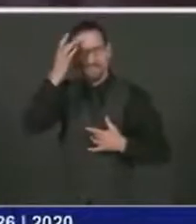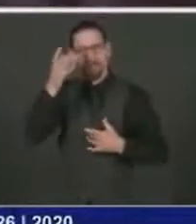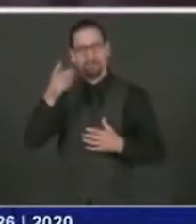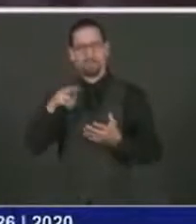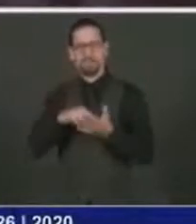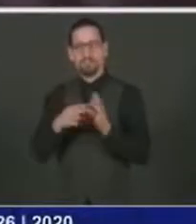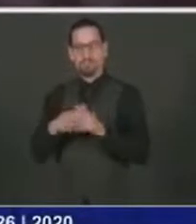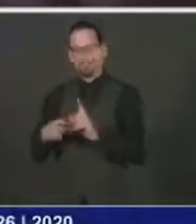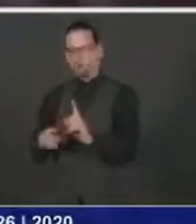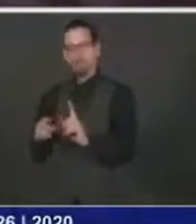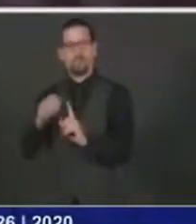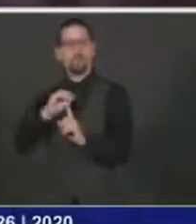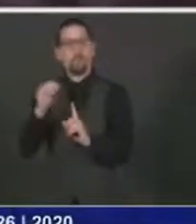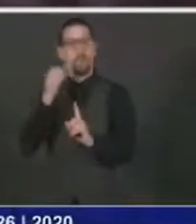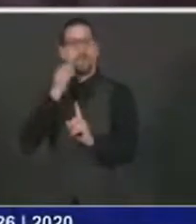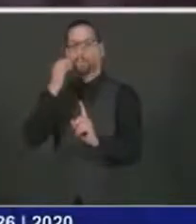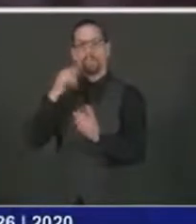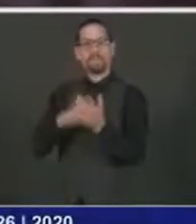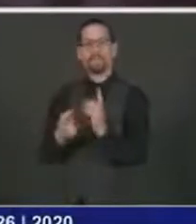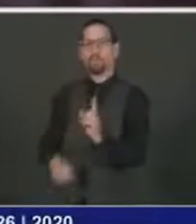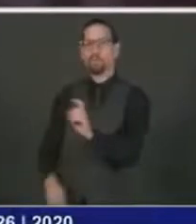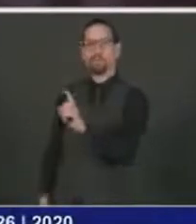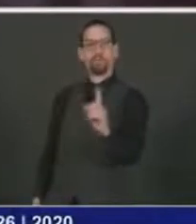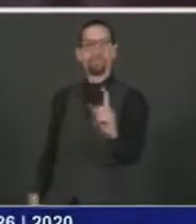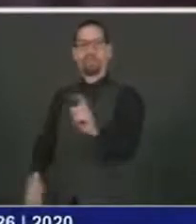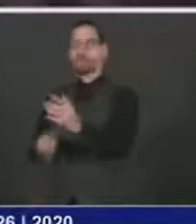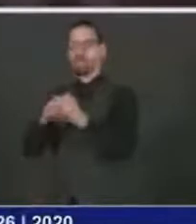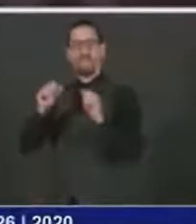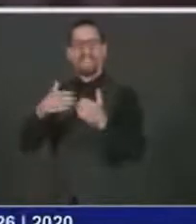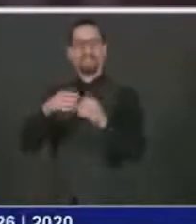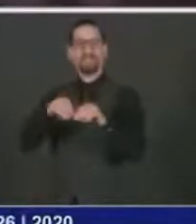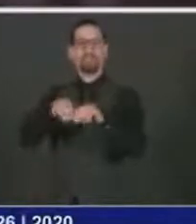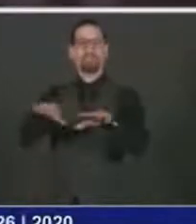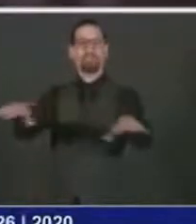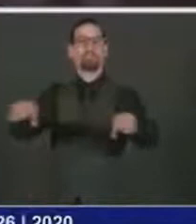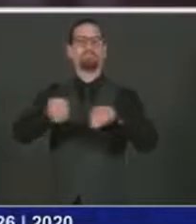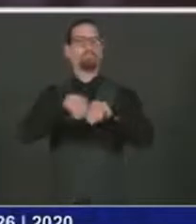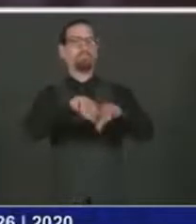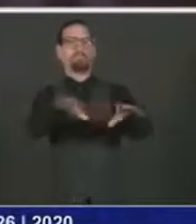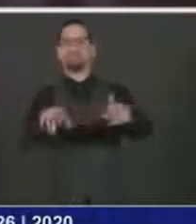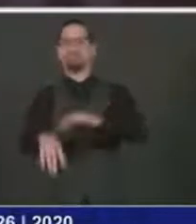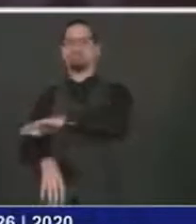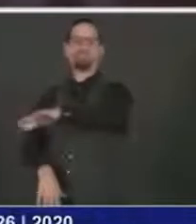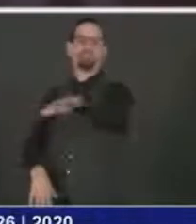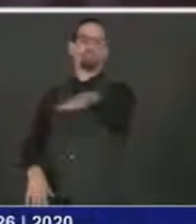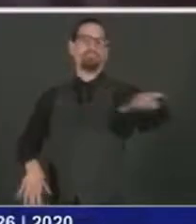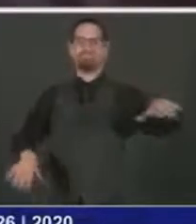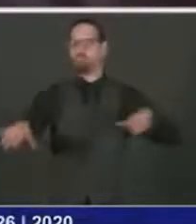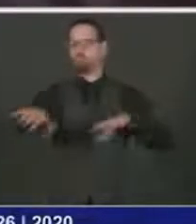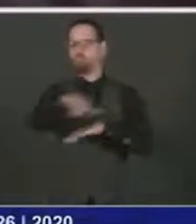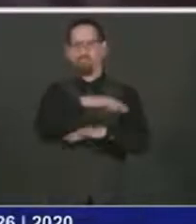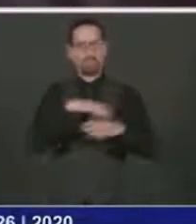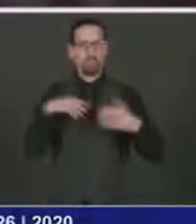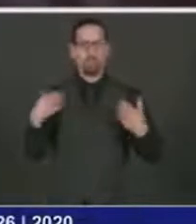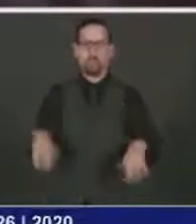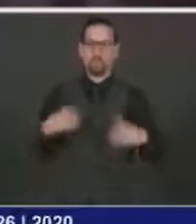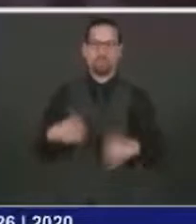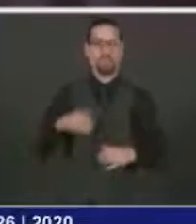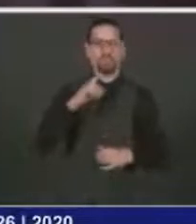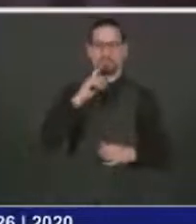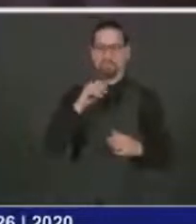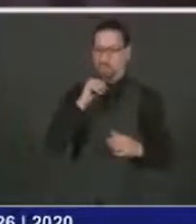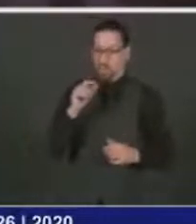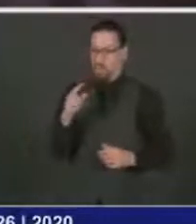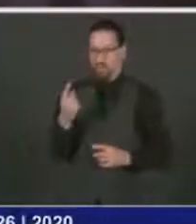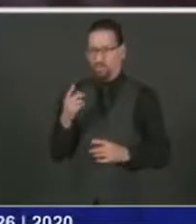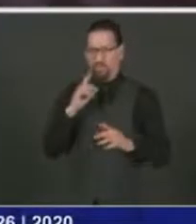disease. So it's always in your interest to make sure no one's homeless. It's particularly in your interest now to work with us to make sure no